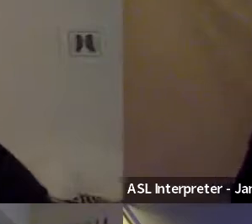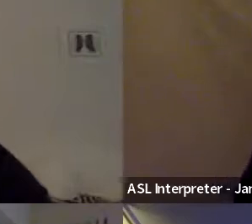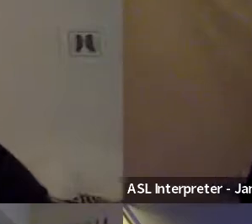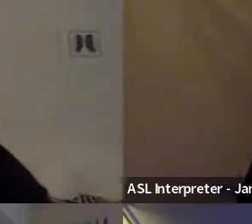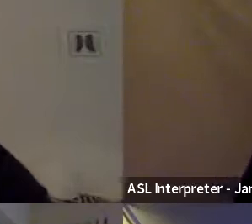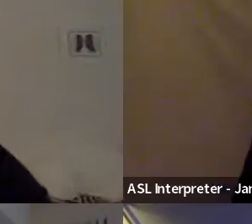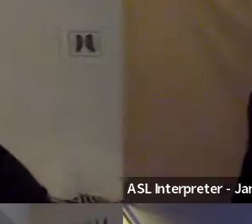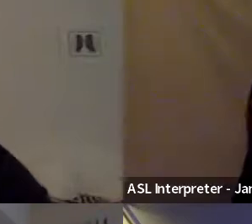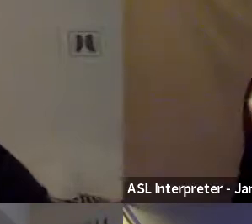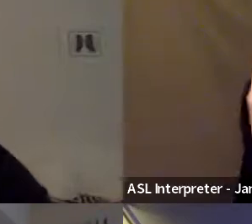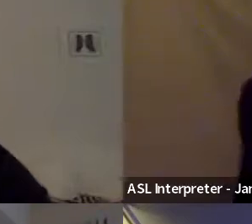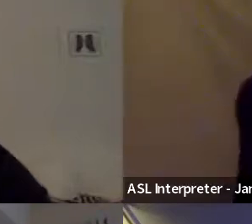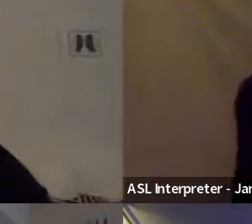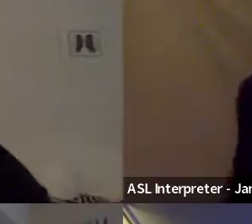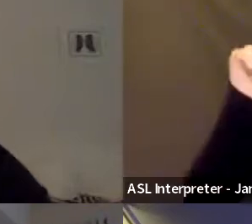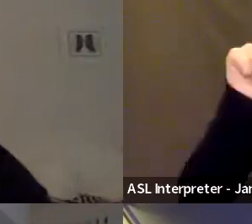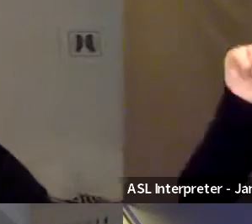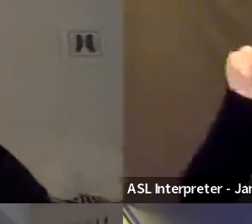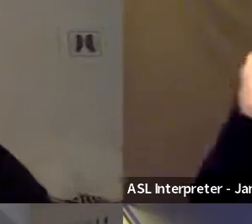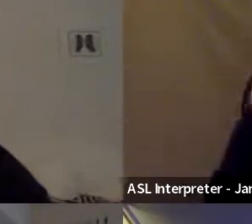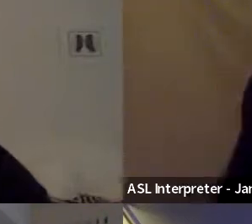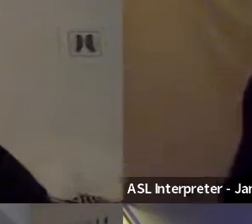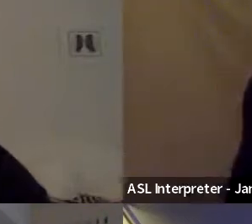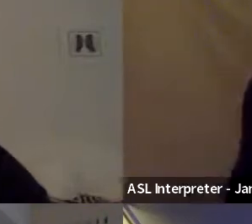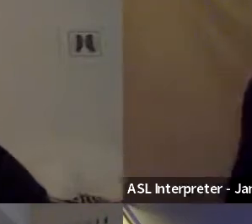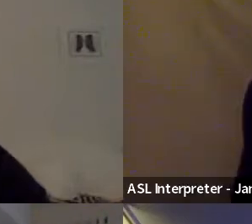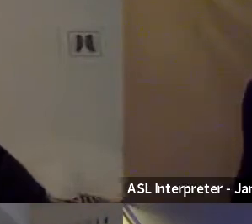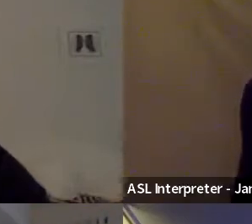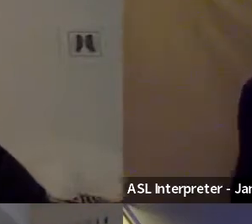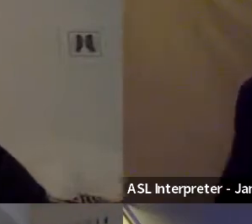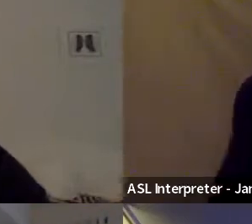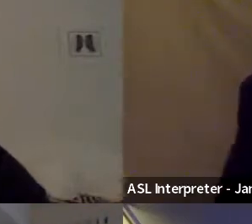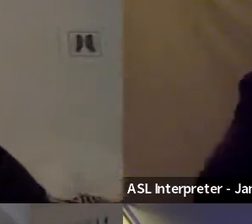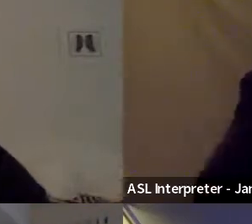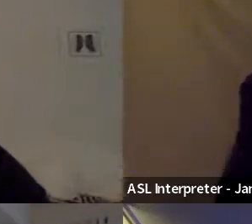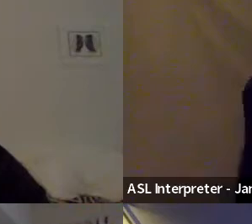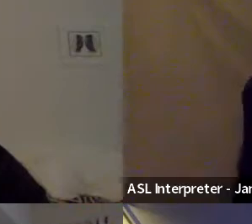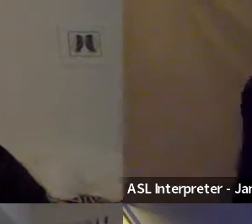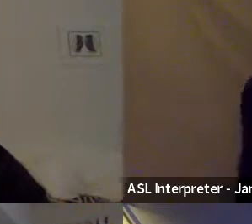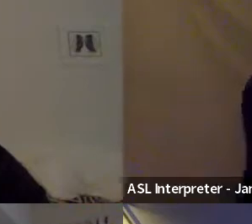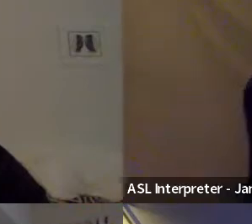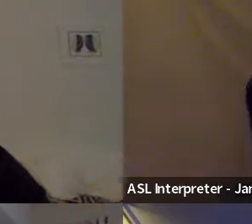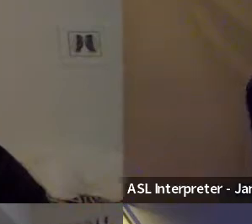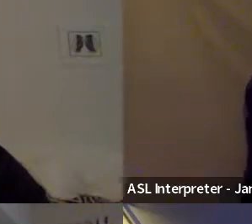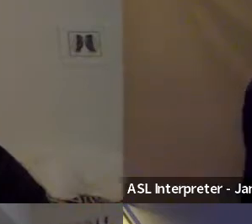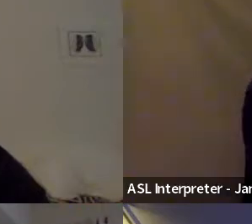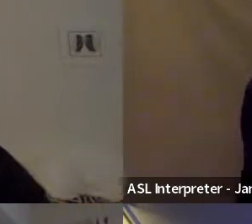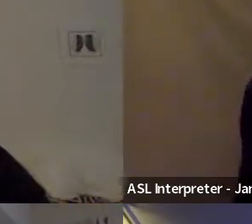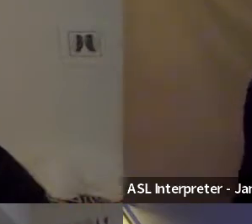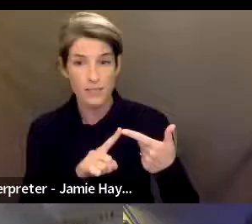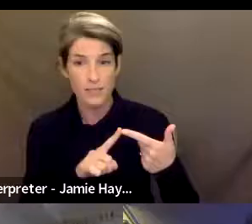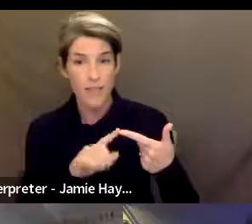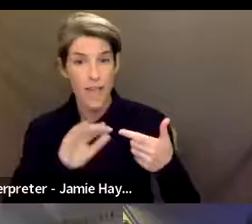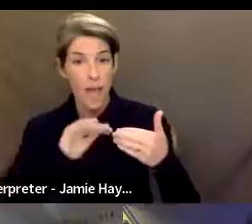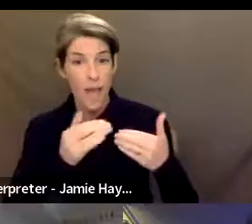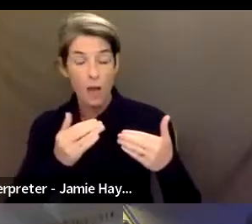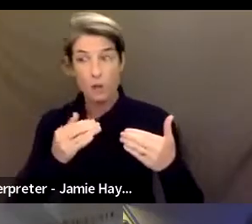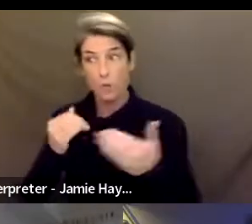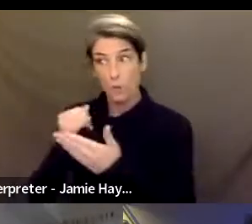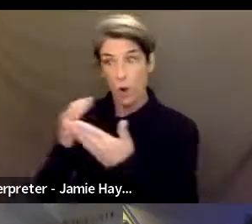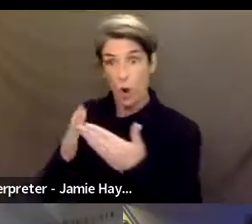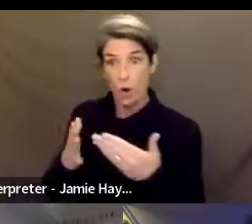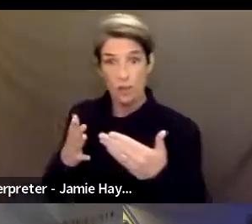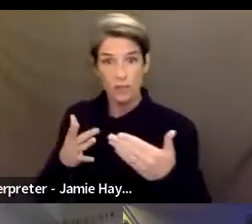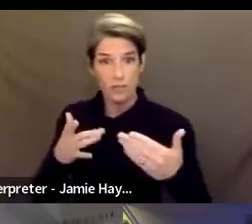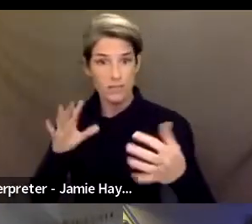your actual artists. How do you make sure artists are finding you and you are finding